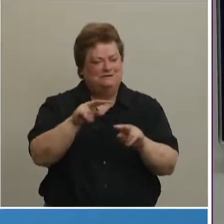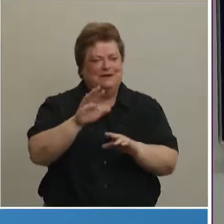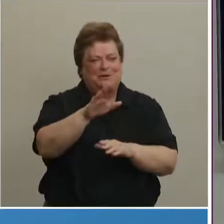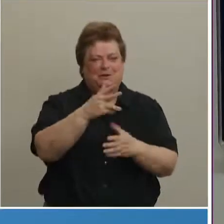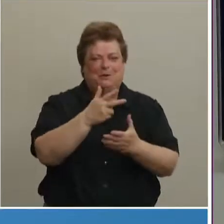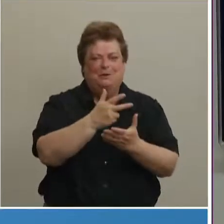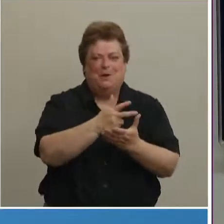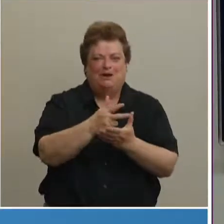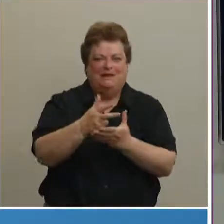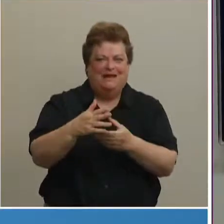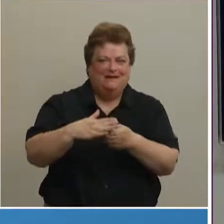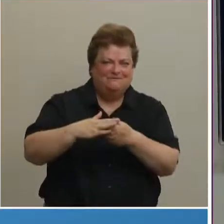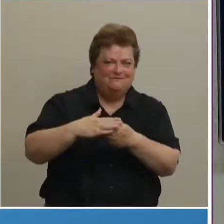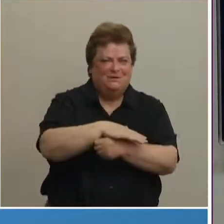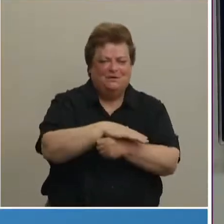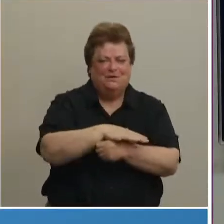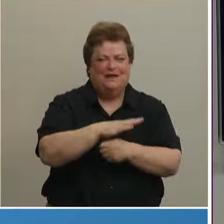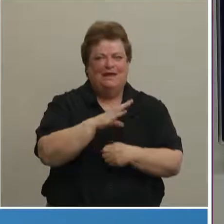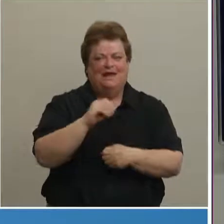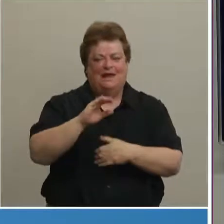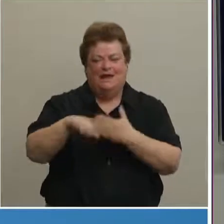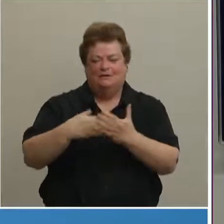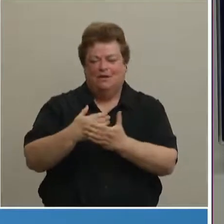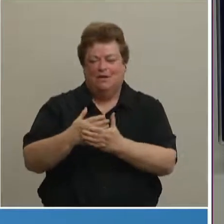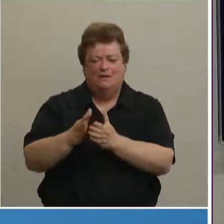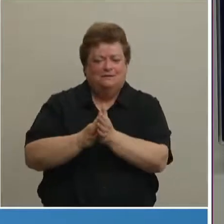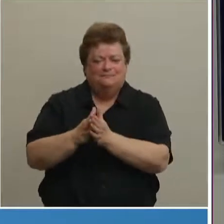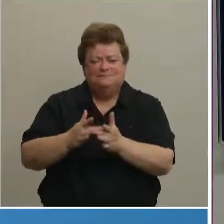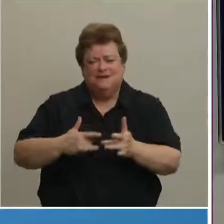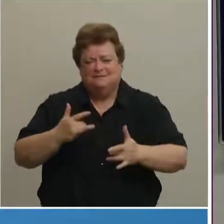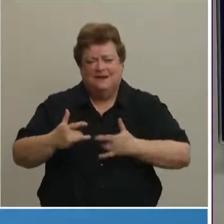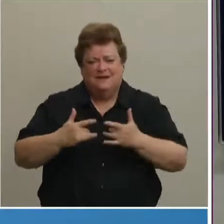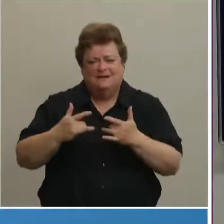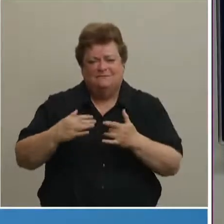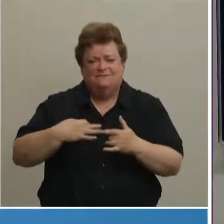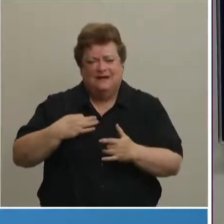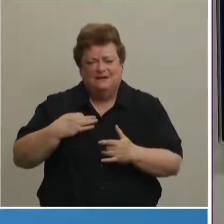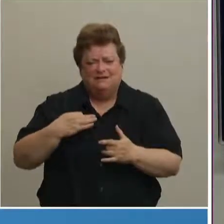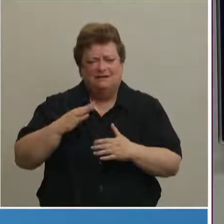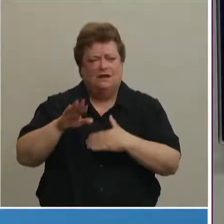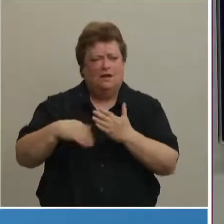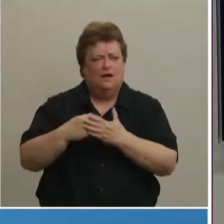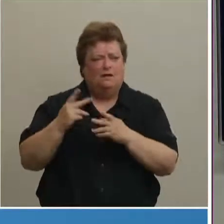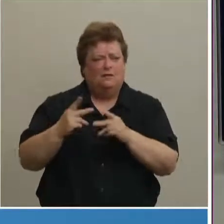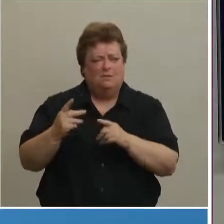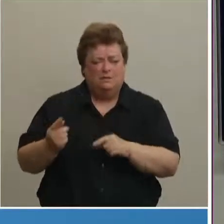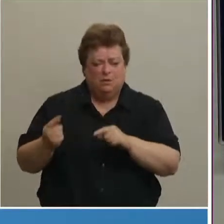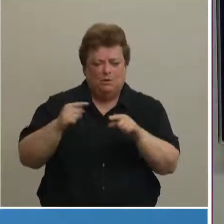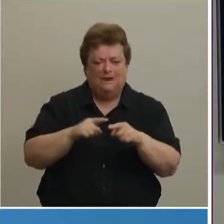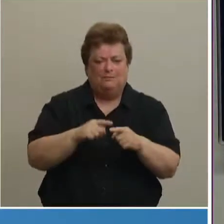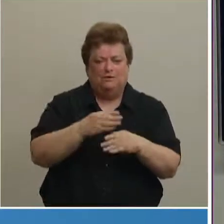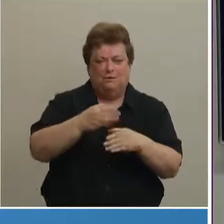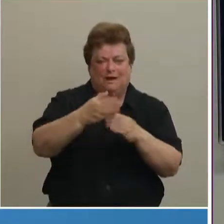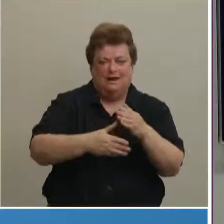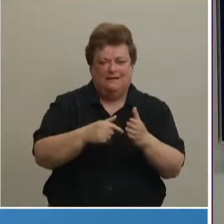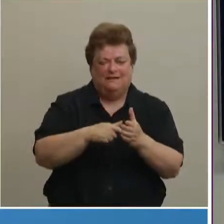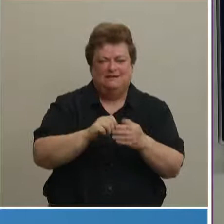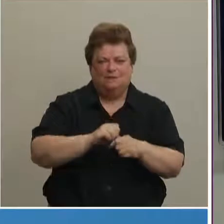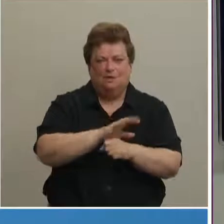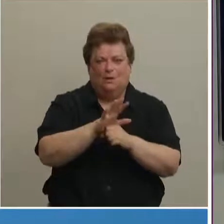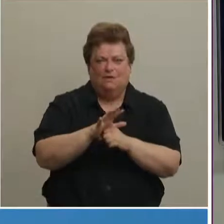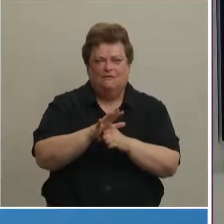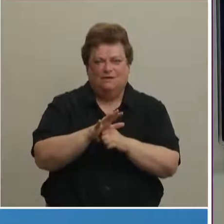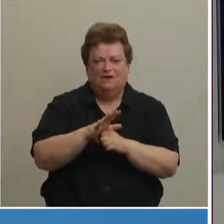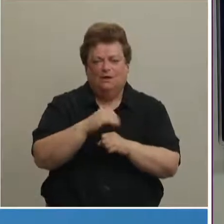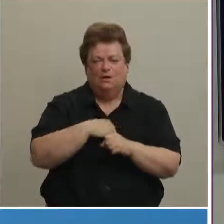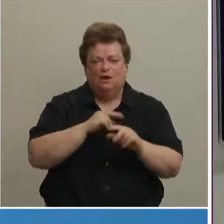see the eager and enthusiastic volunteers, and of course the people who came to do their part to help end this pandemic. And we look forward